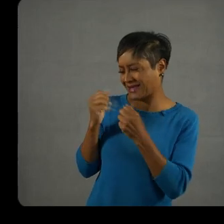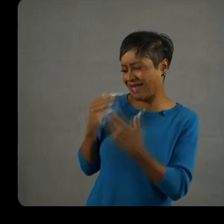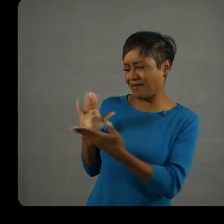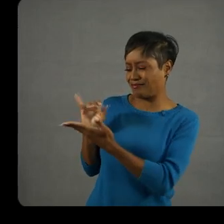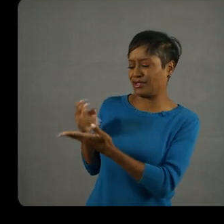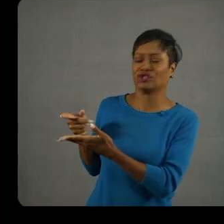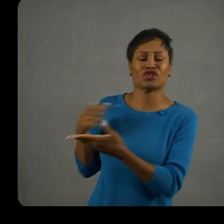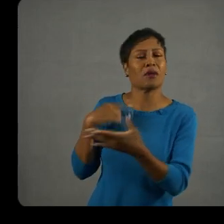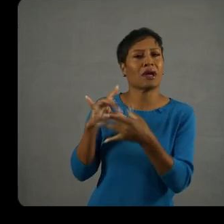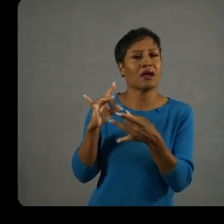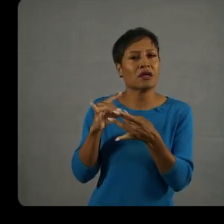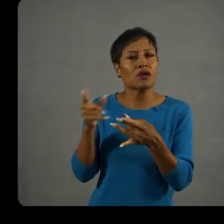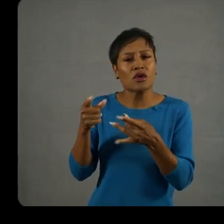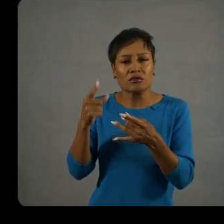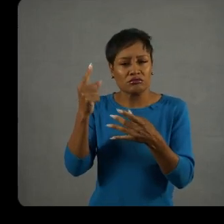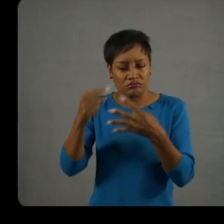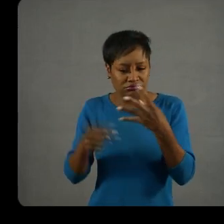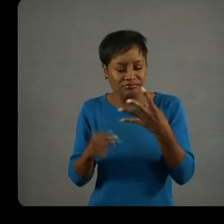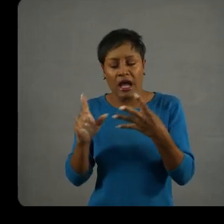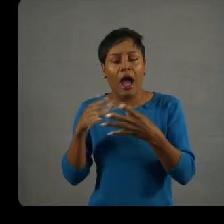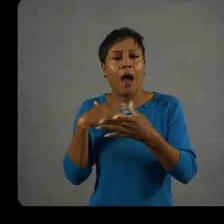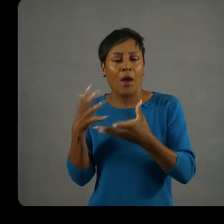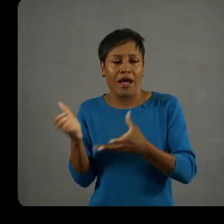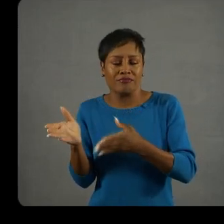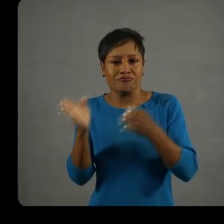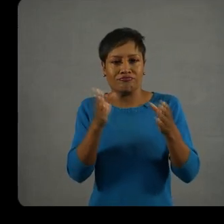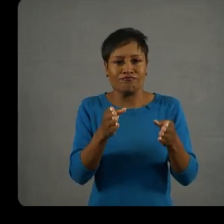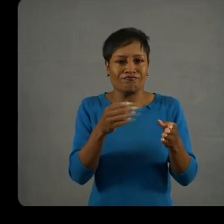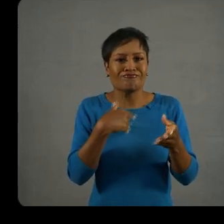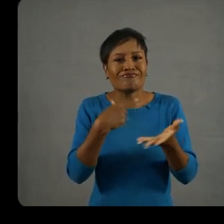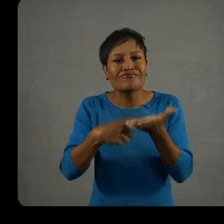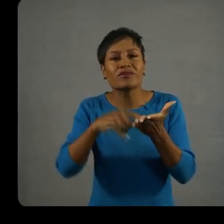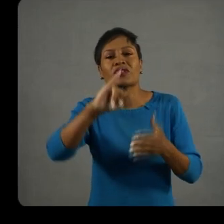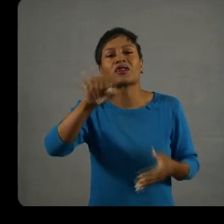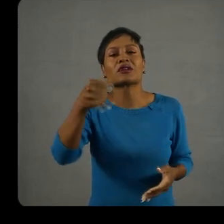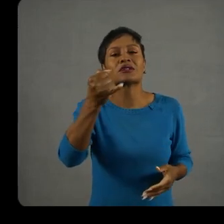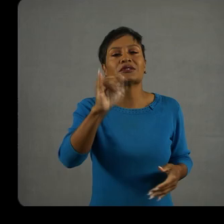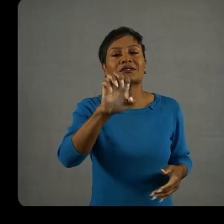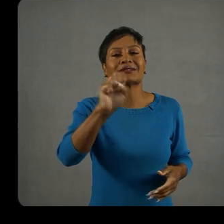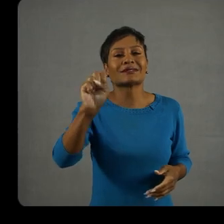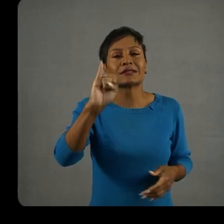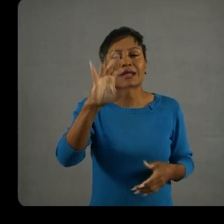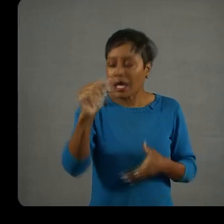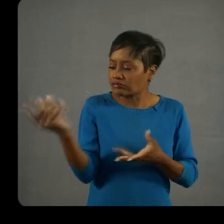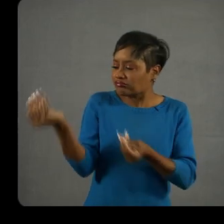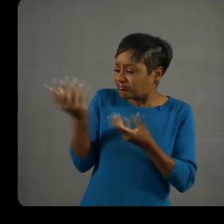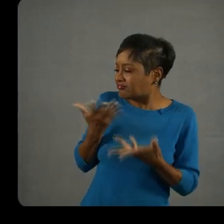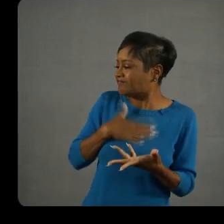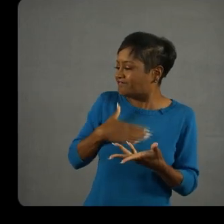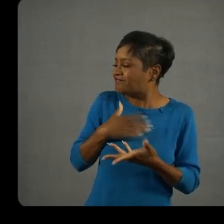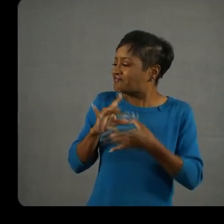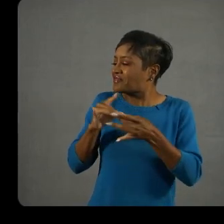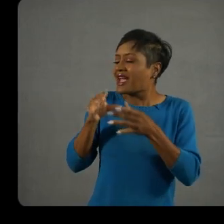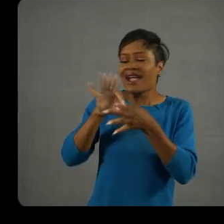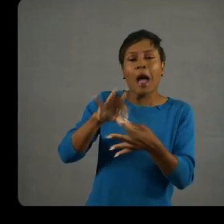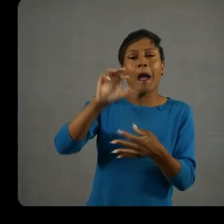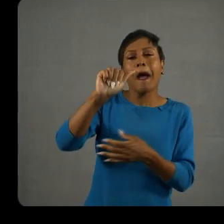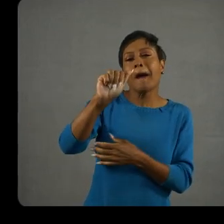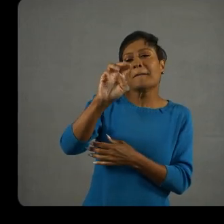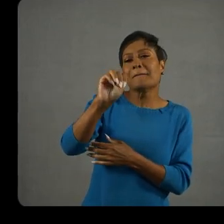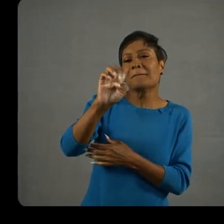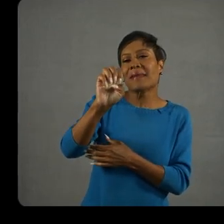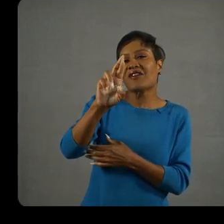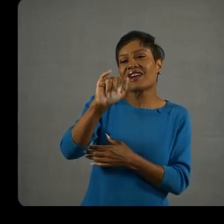those points that you just mentioned, but I'd love to turn it over to Jessica to share some of the work that you're doing with America on Tech